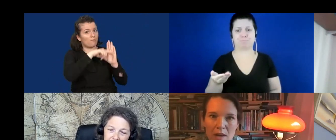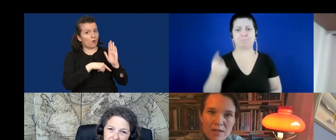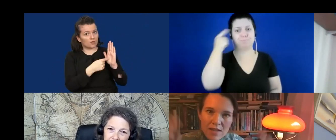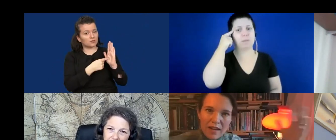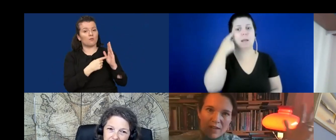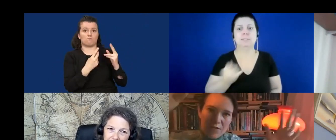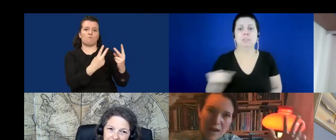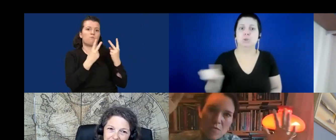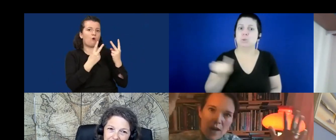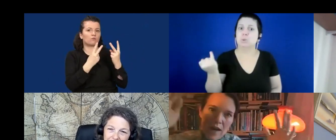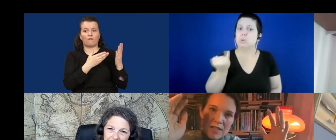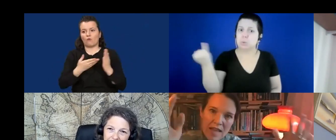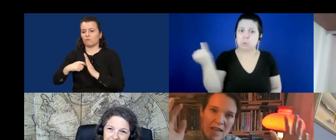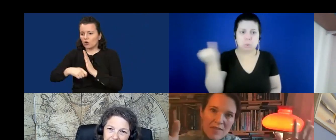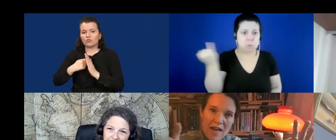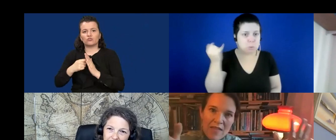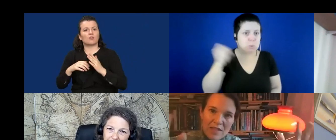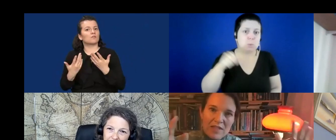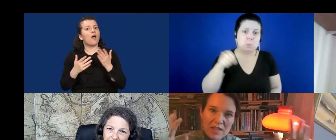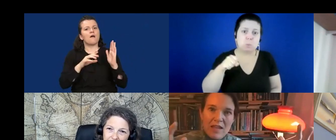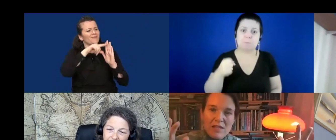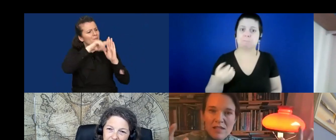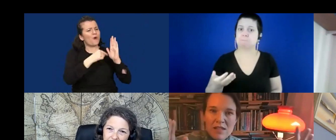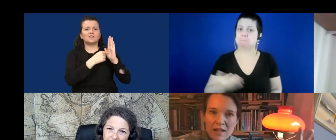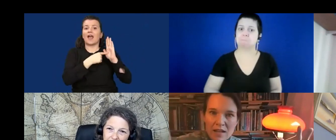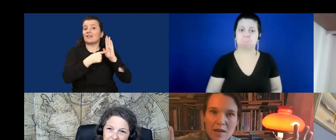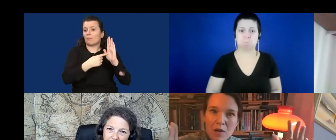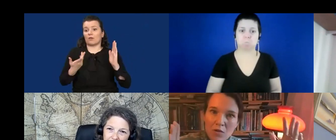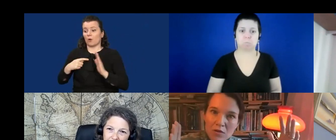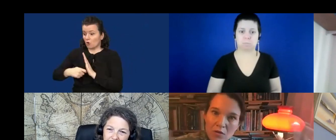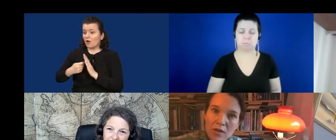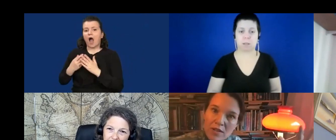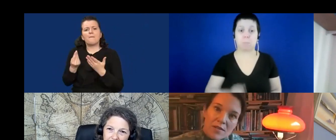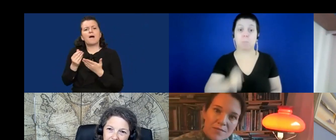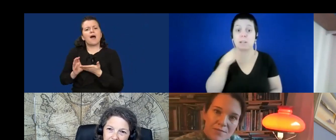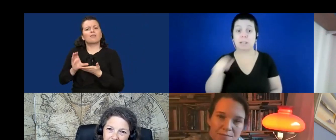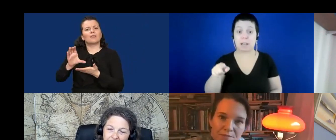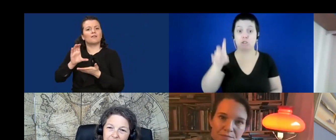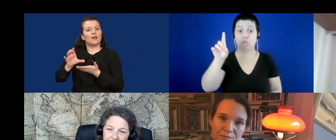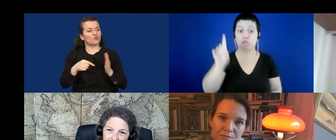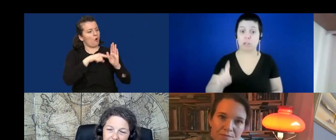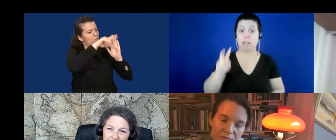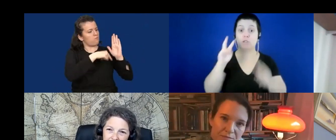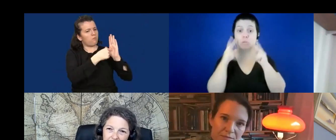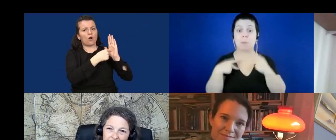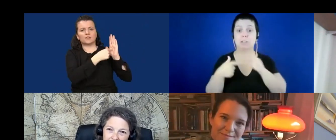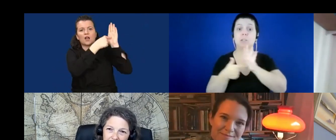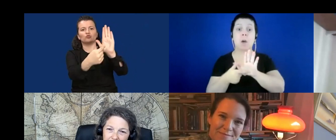important. It's the kind of framework saying that this is a society that belongs to all of us.